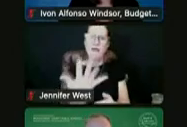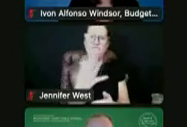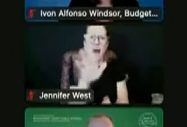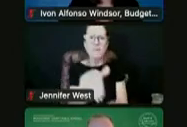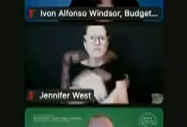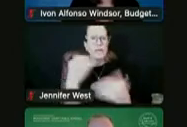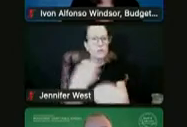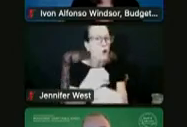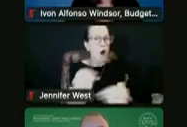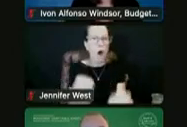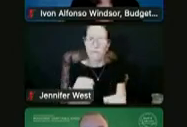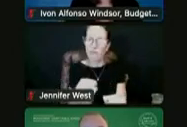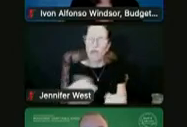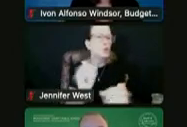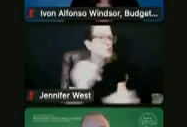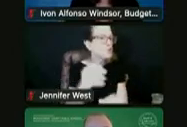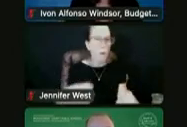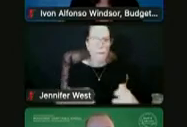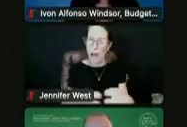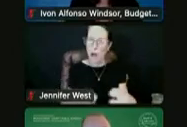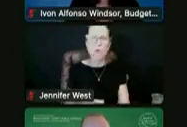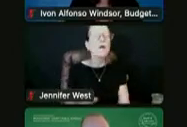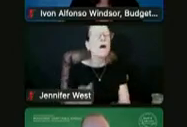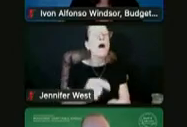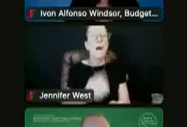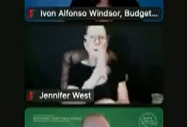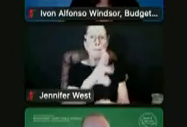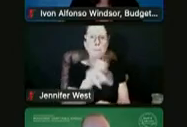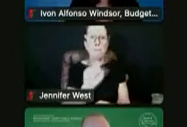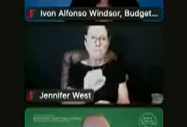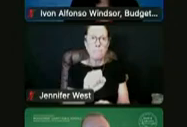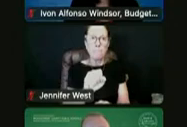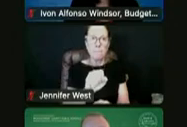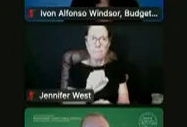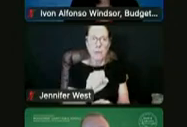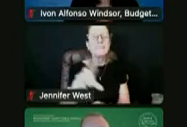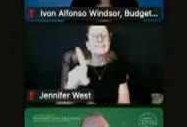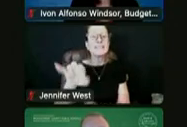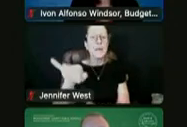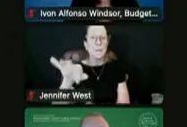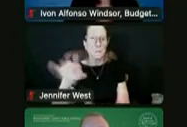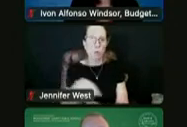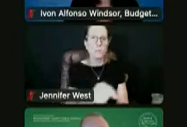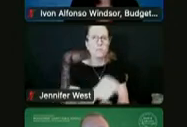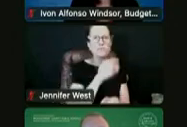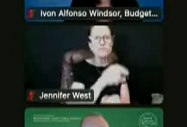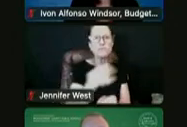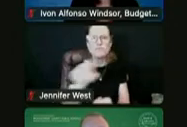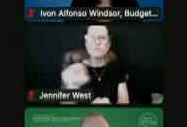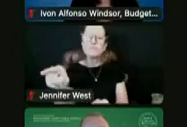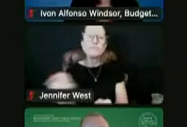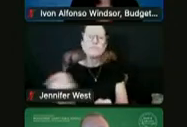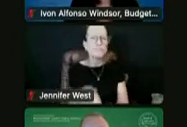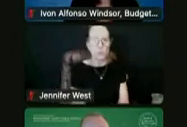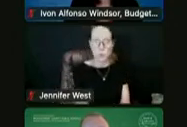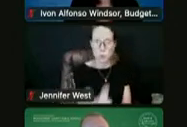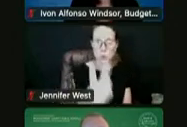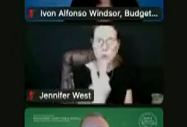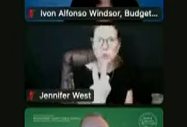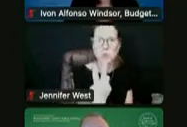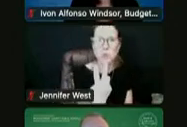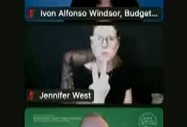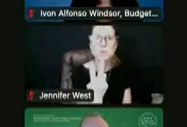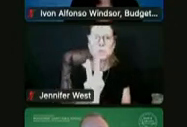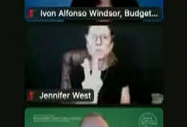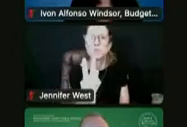that were without power, 2 of our bus depots, and staff were attempting to assess computer networks for all of